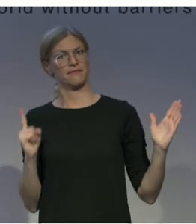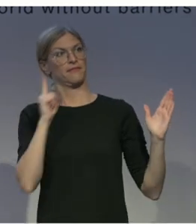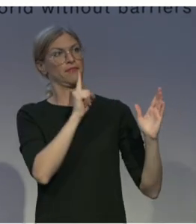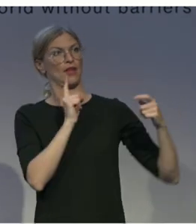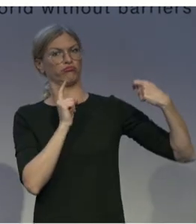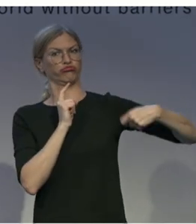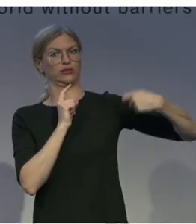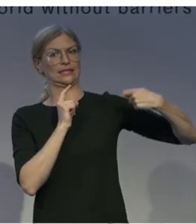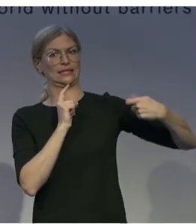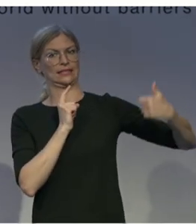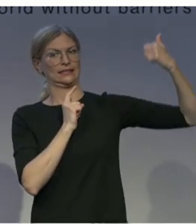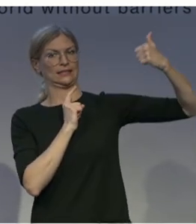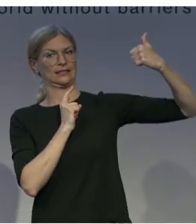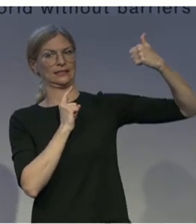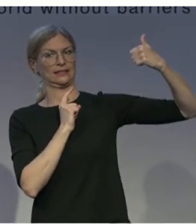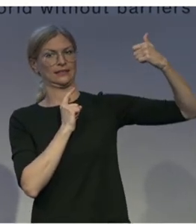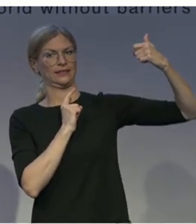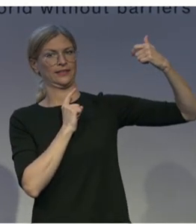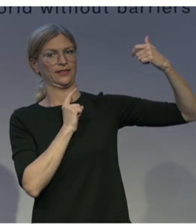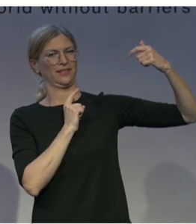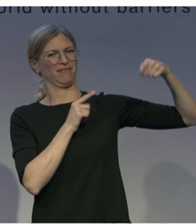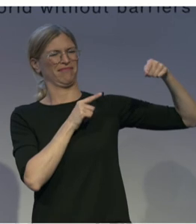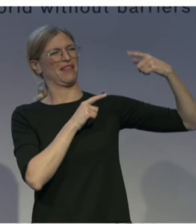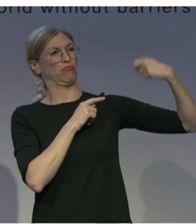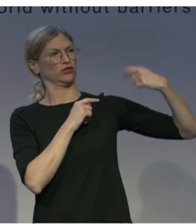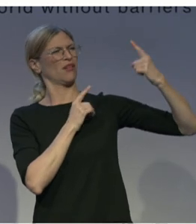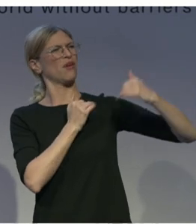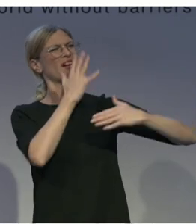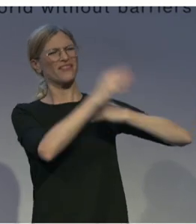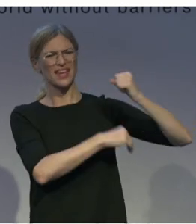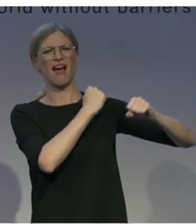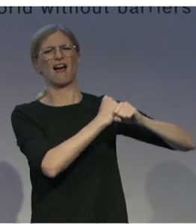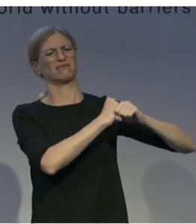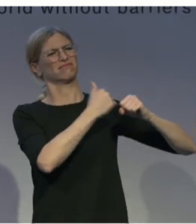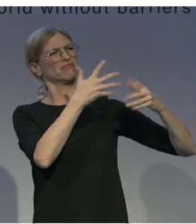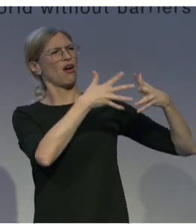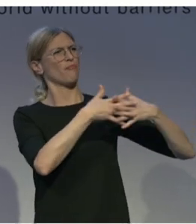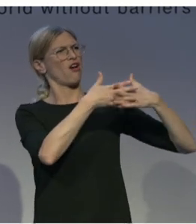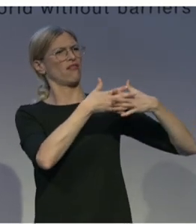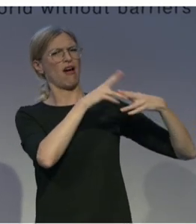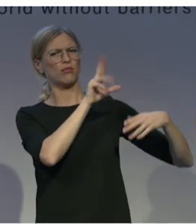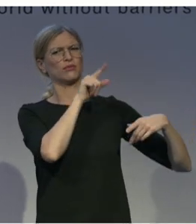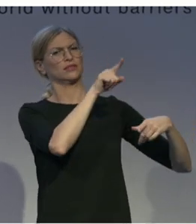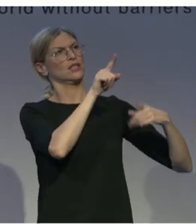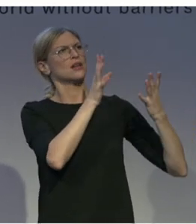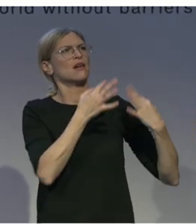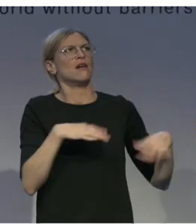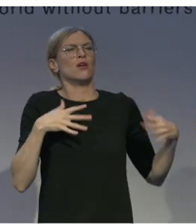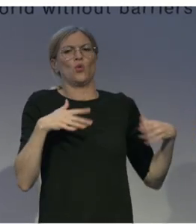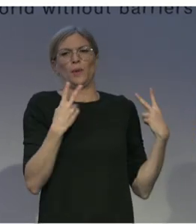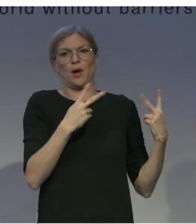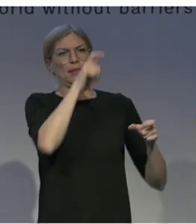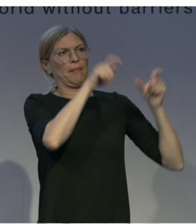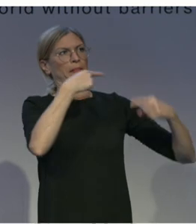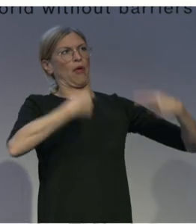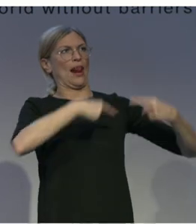a year. You've got all of Congress, you've got the President's Cabinet, you've got the Supreme Court. Everybody who's anybody politically is at this event. Calvin